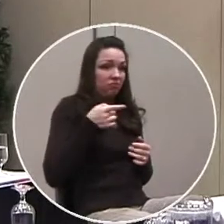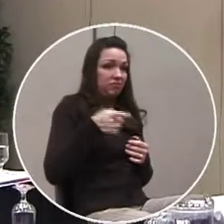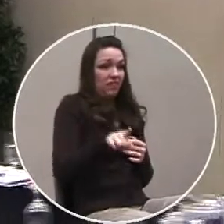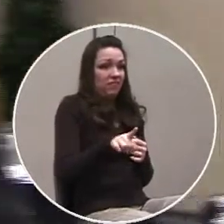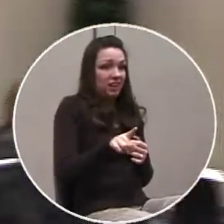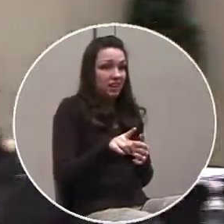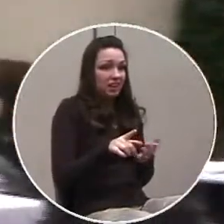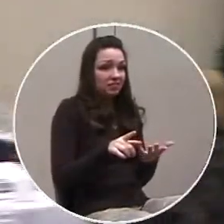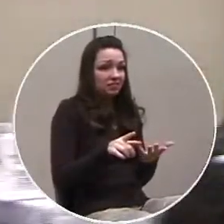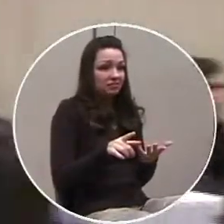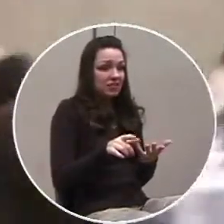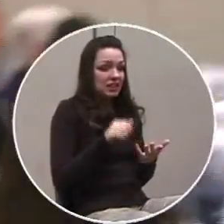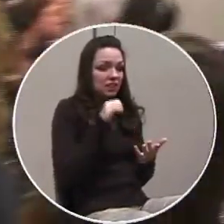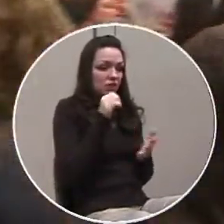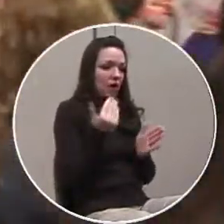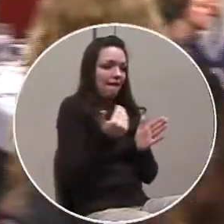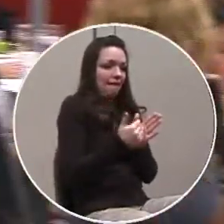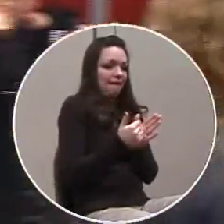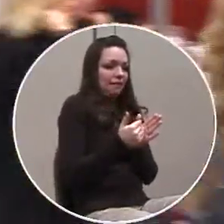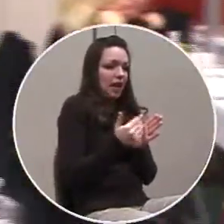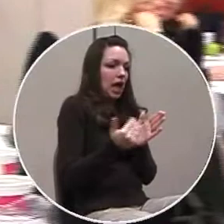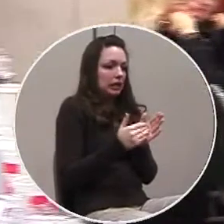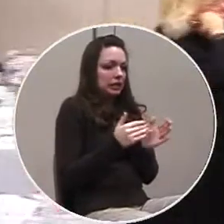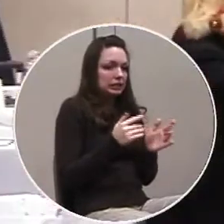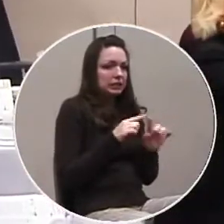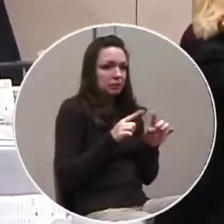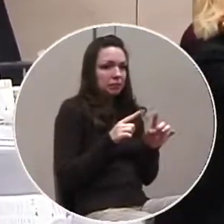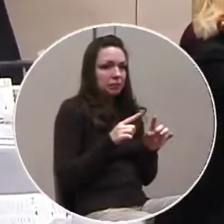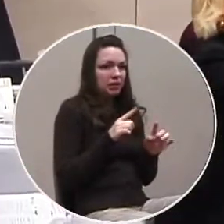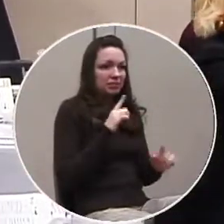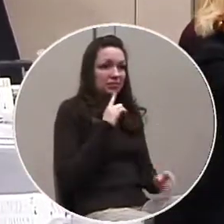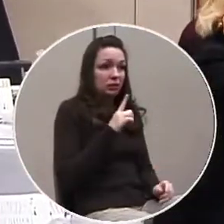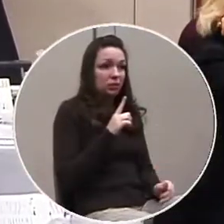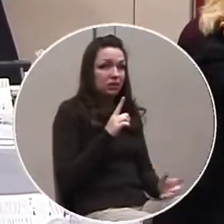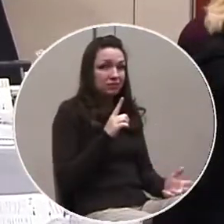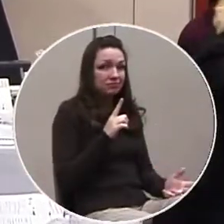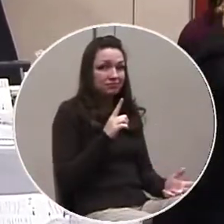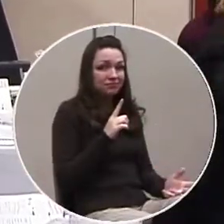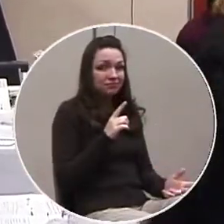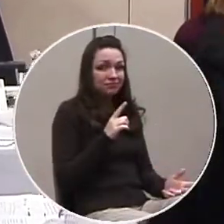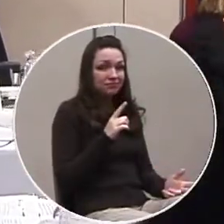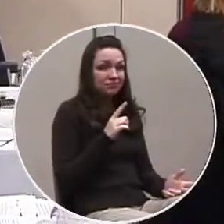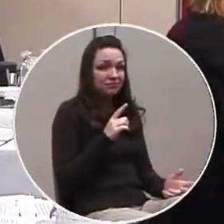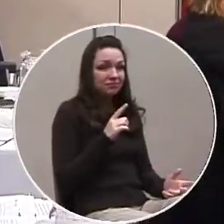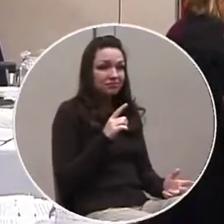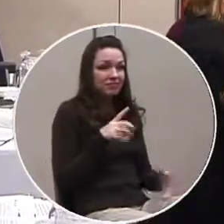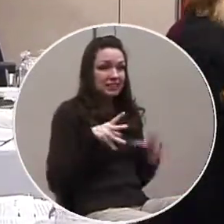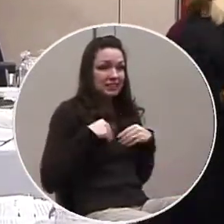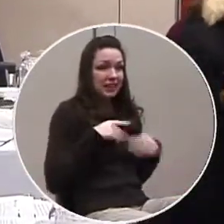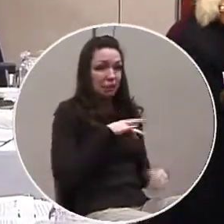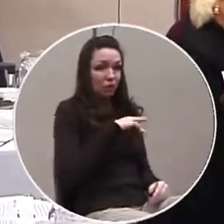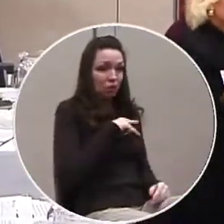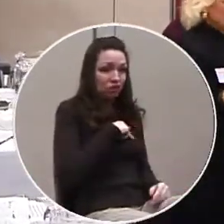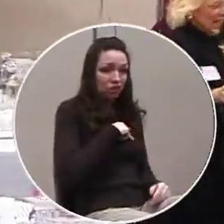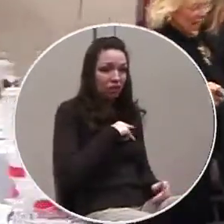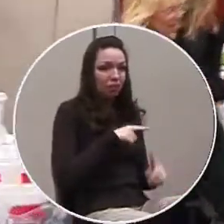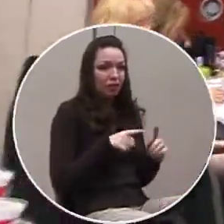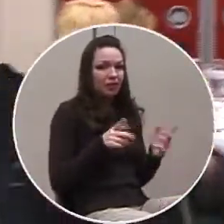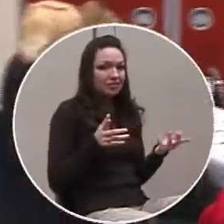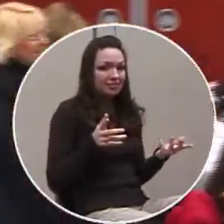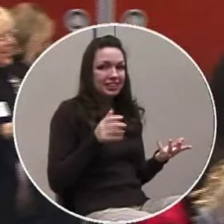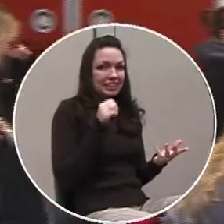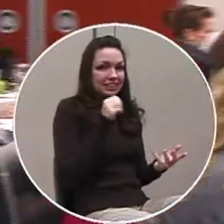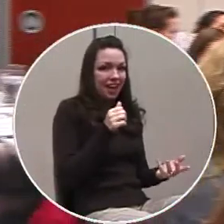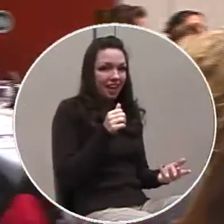they're not against you or anything, but they just really take it to heart that they're doing something. Yeah, and you know that's not personal, right? Right. It's just, I mean, I think